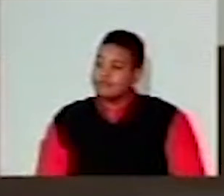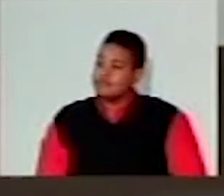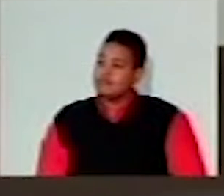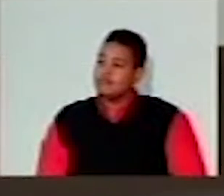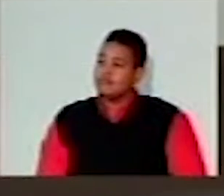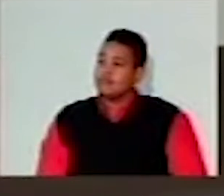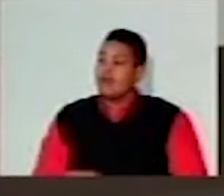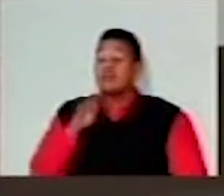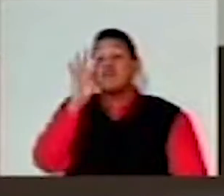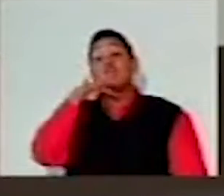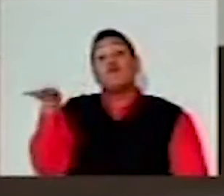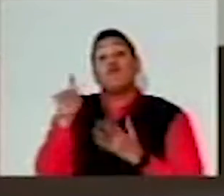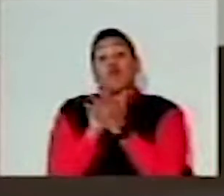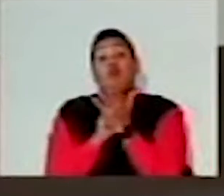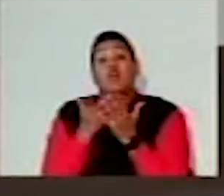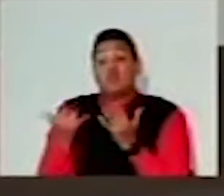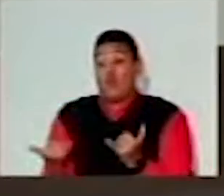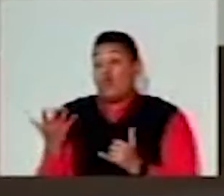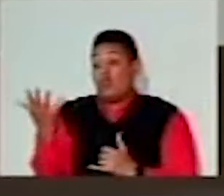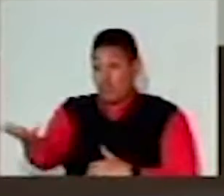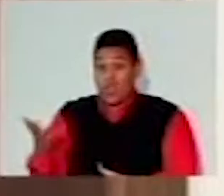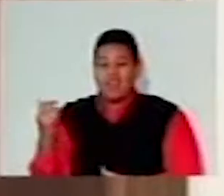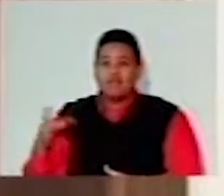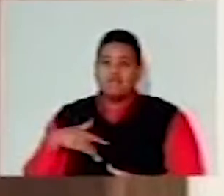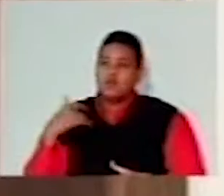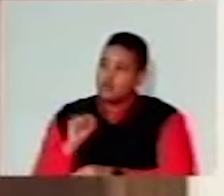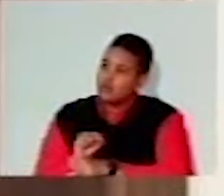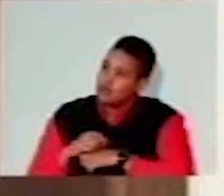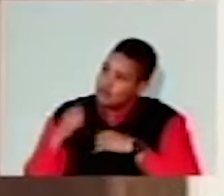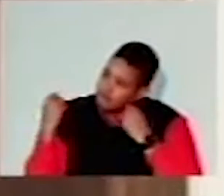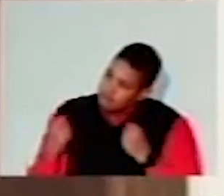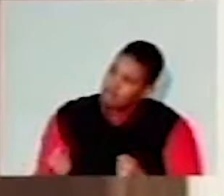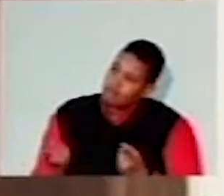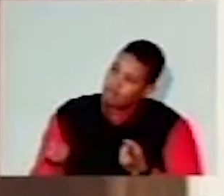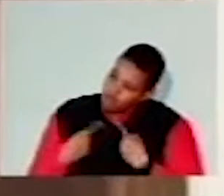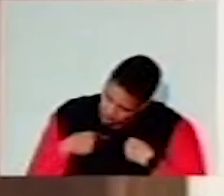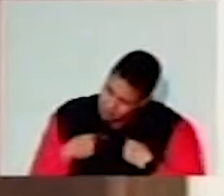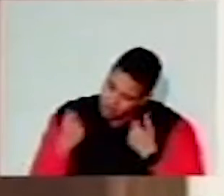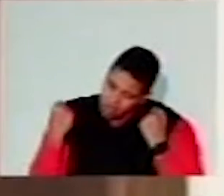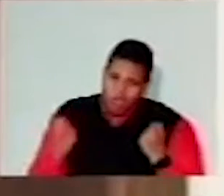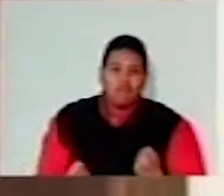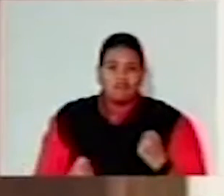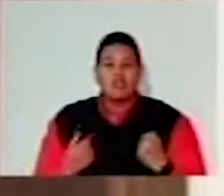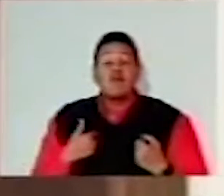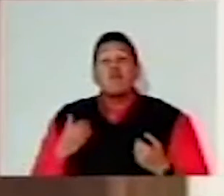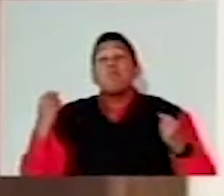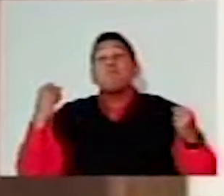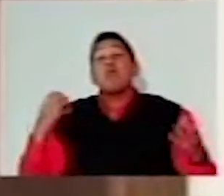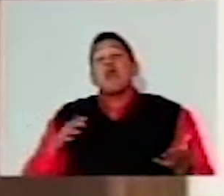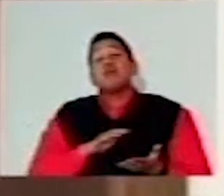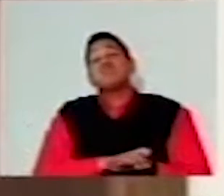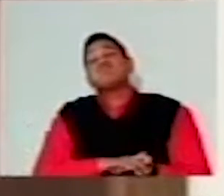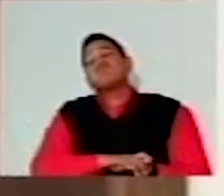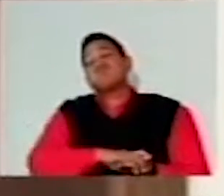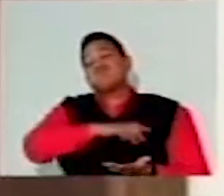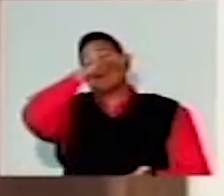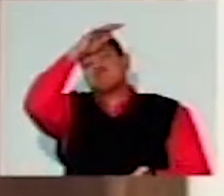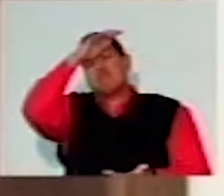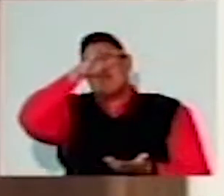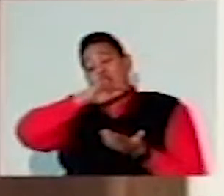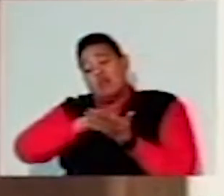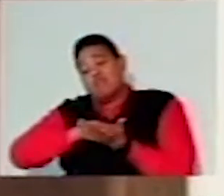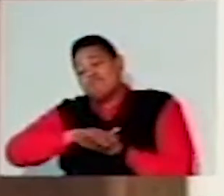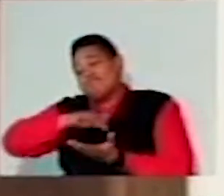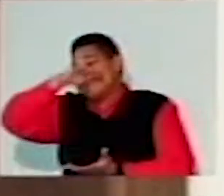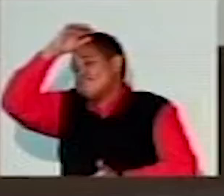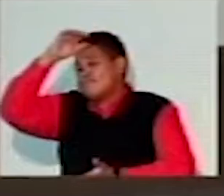44 prosecutors, they themselves are overworked. And we have hundreds of cases across Jamaica still to be